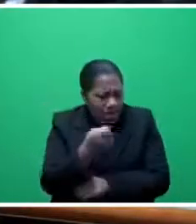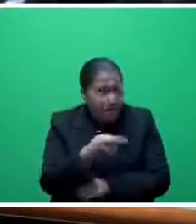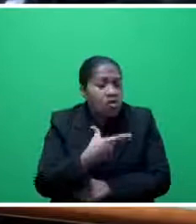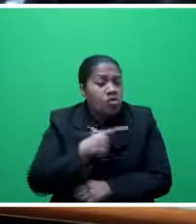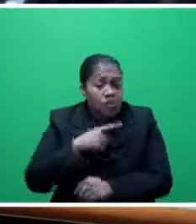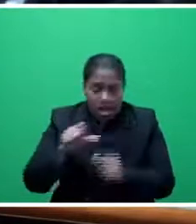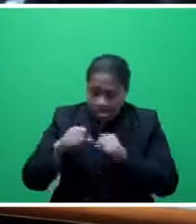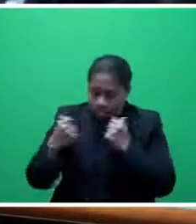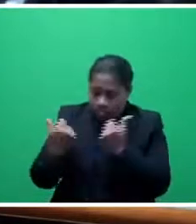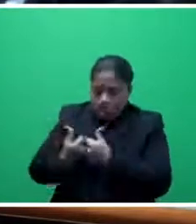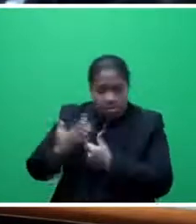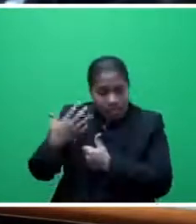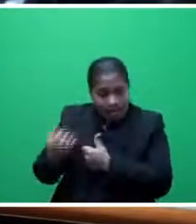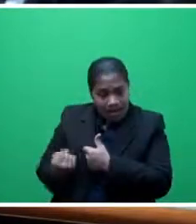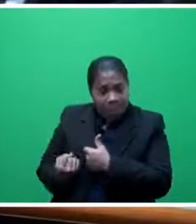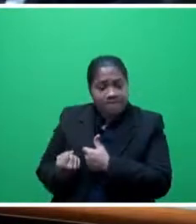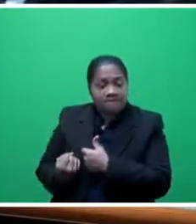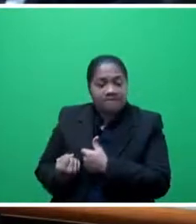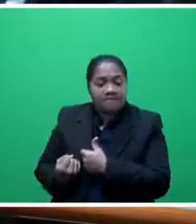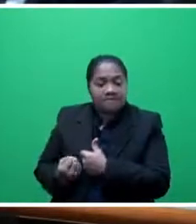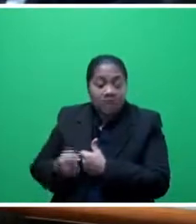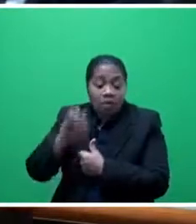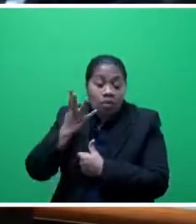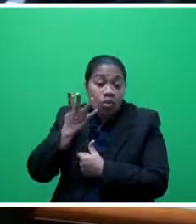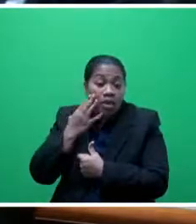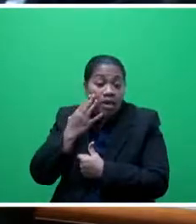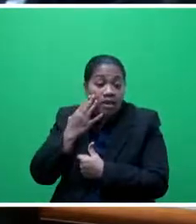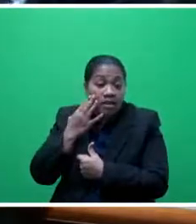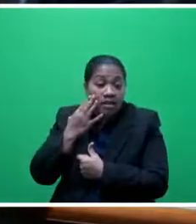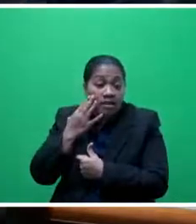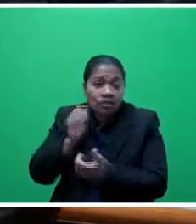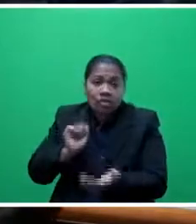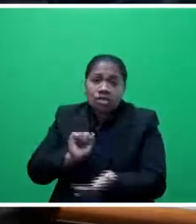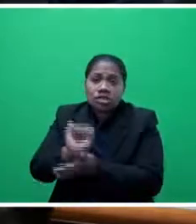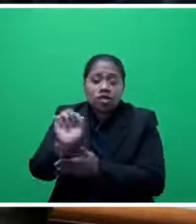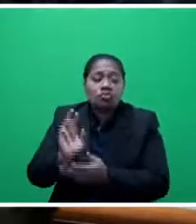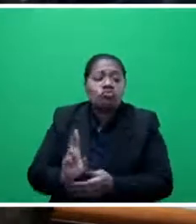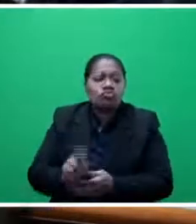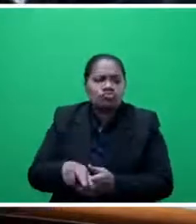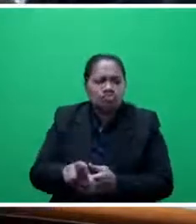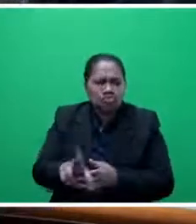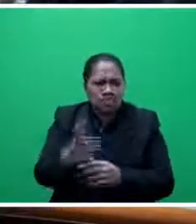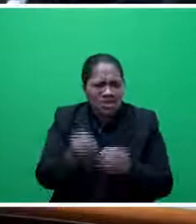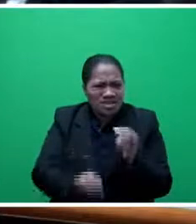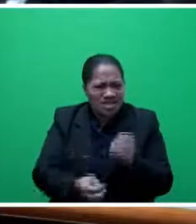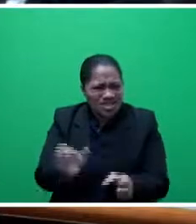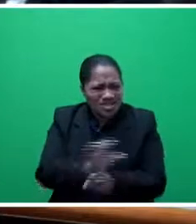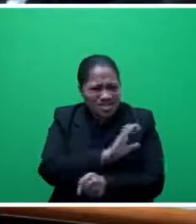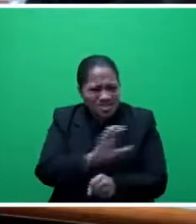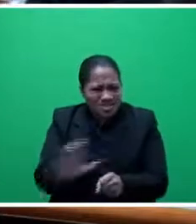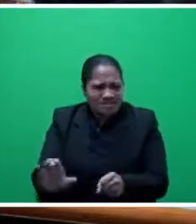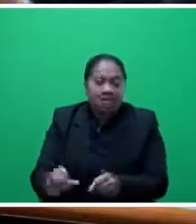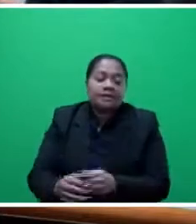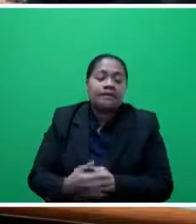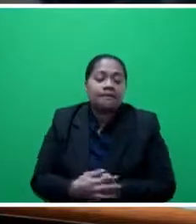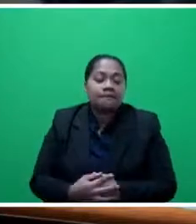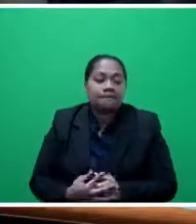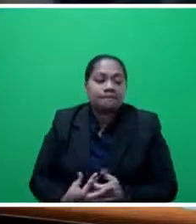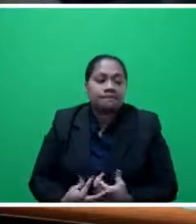that we had when we sold Rewa Dairy. And